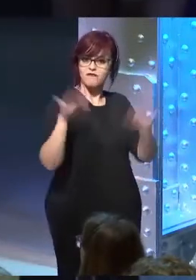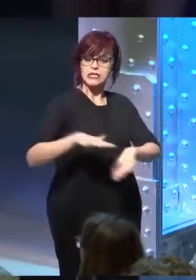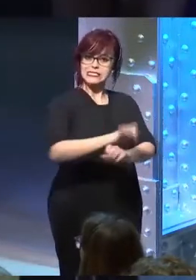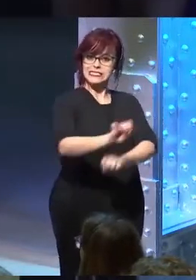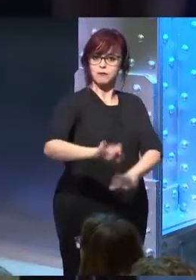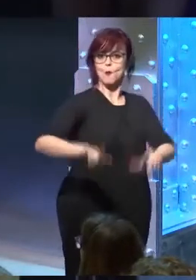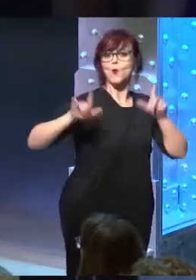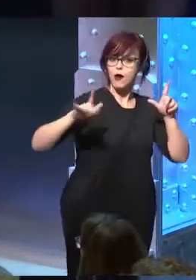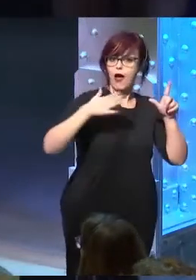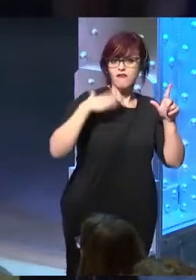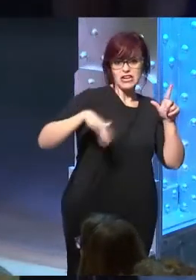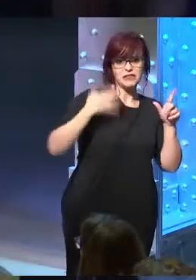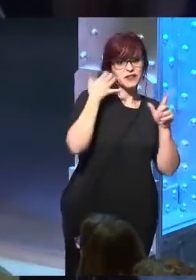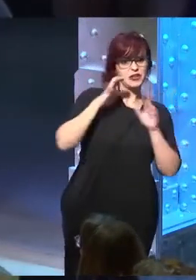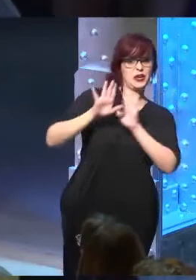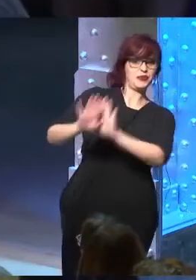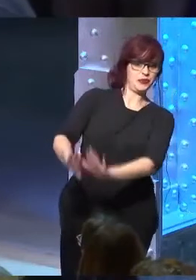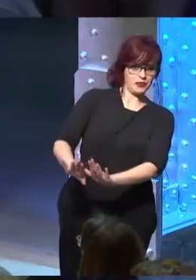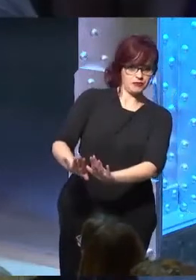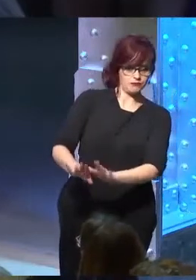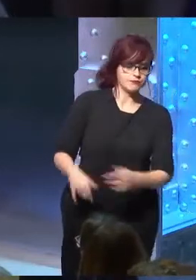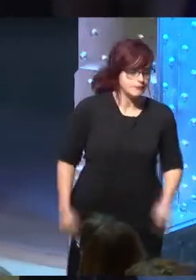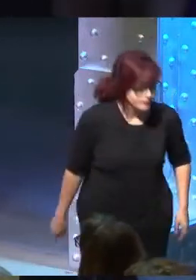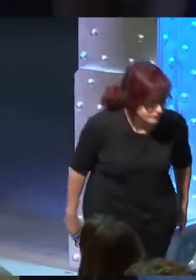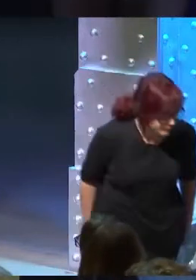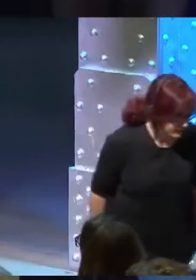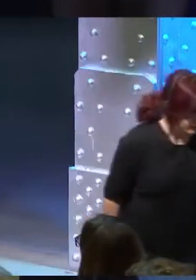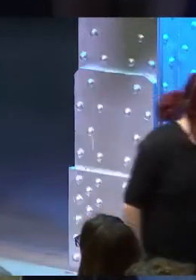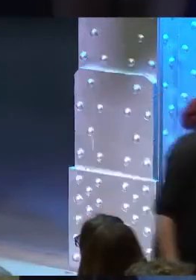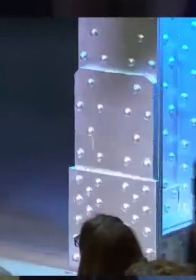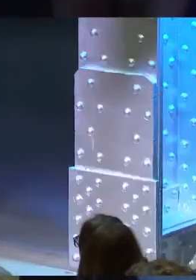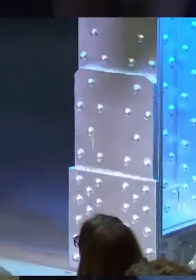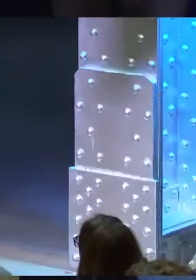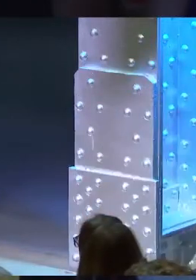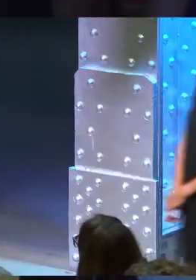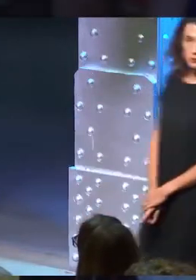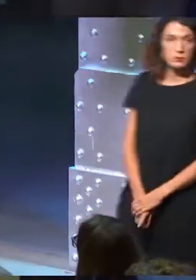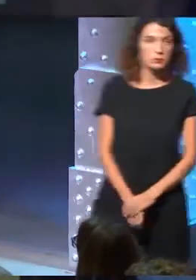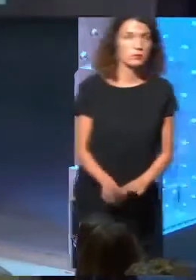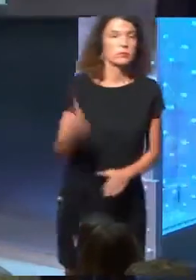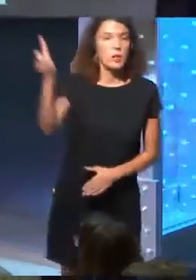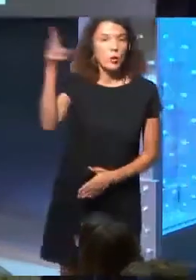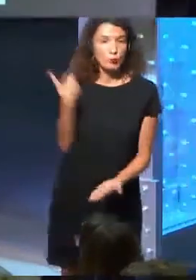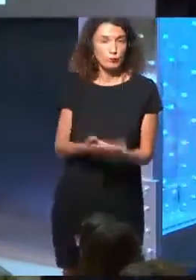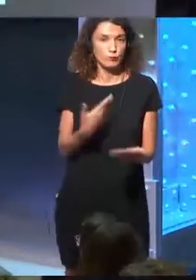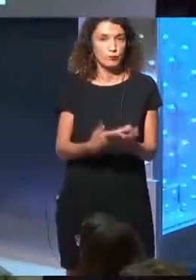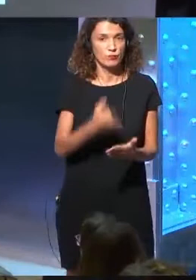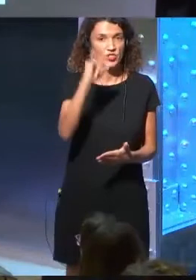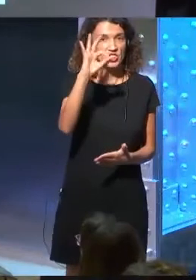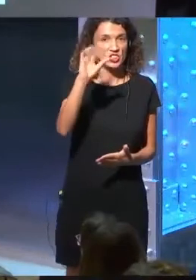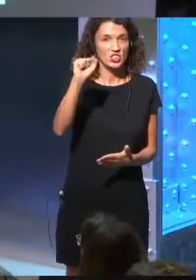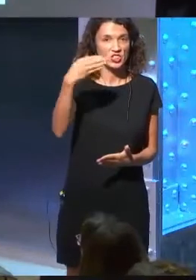the obvious case here is Elizabeth I. I'm sorry, this is about the Spanish